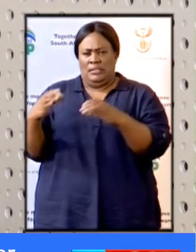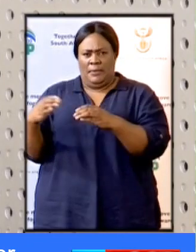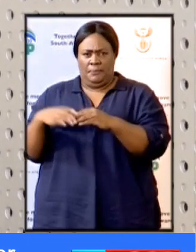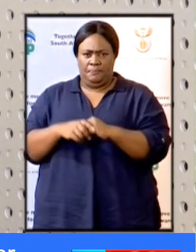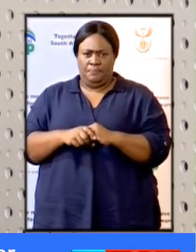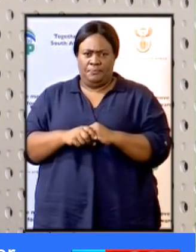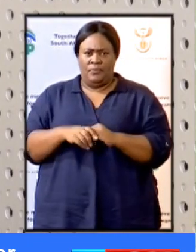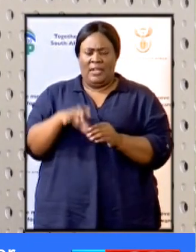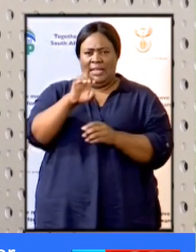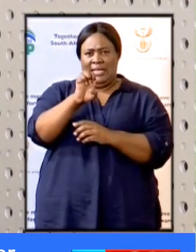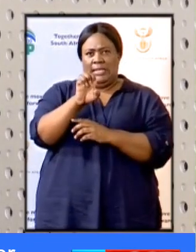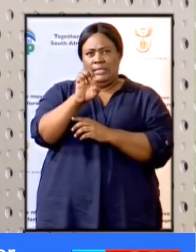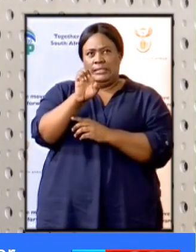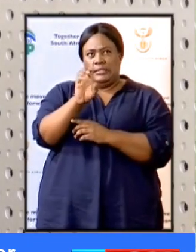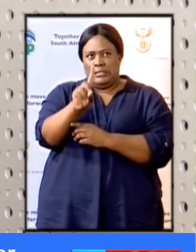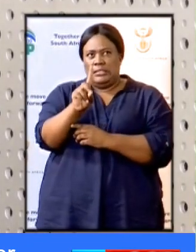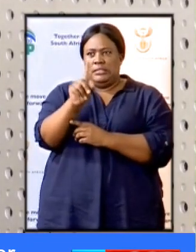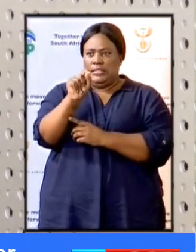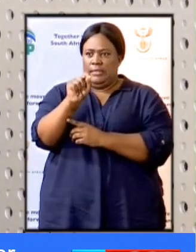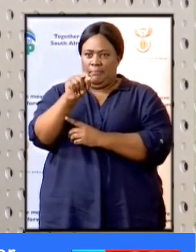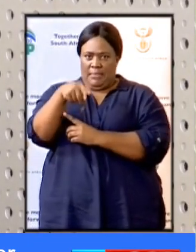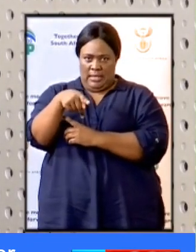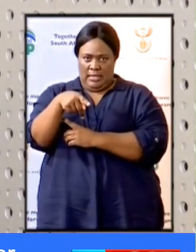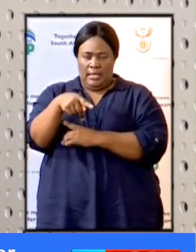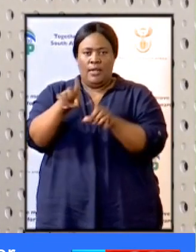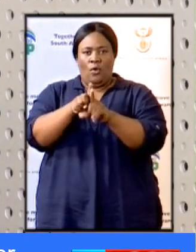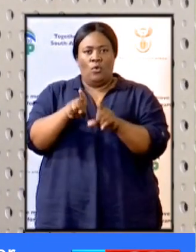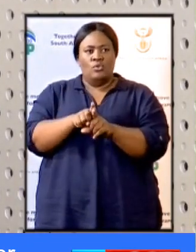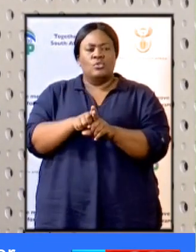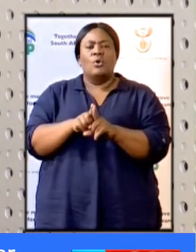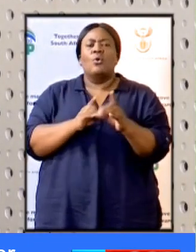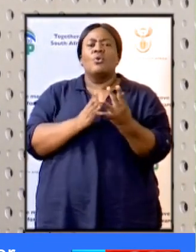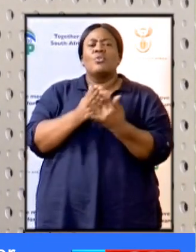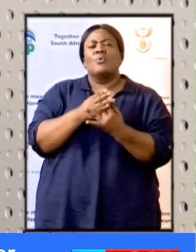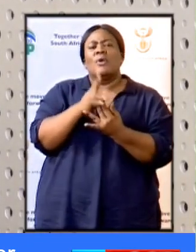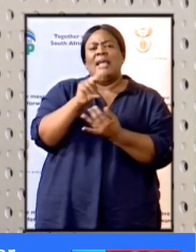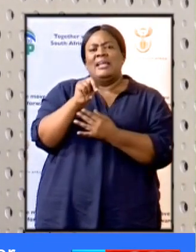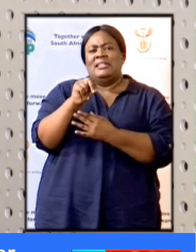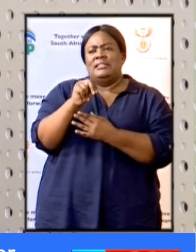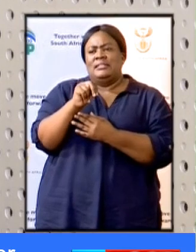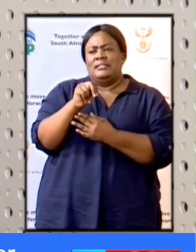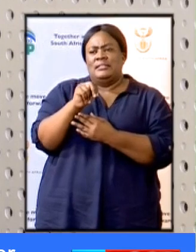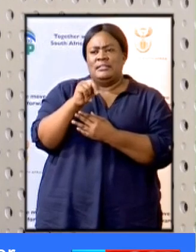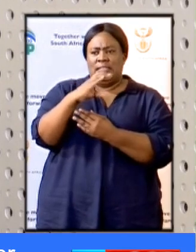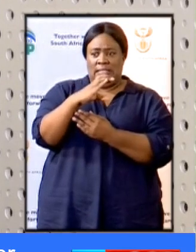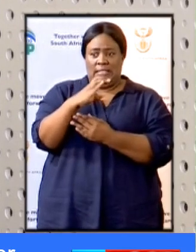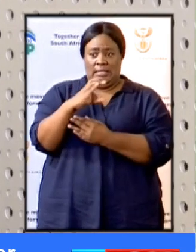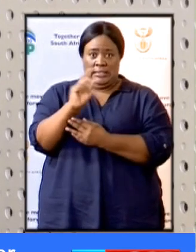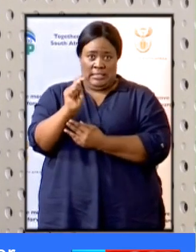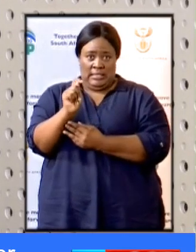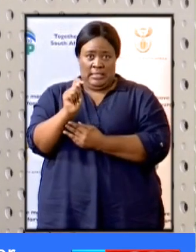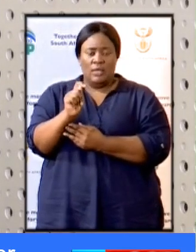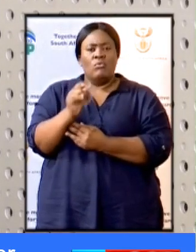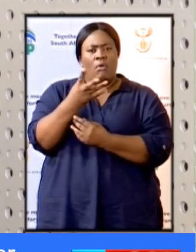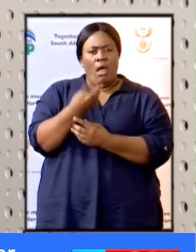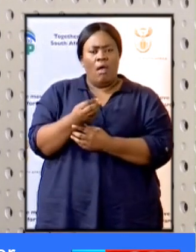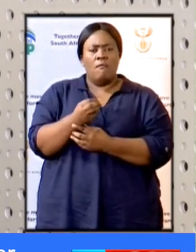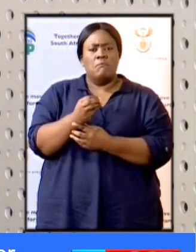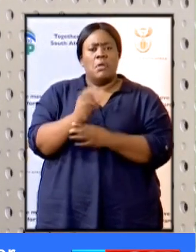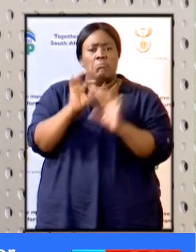is the EDTP. And through the NECT, we're very privileged to also have consultations